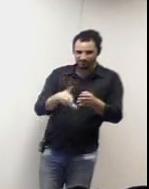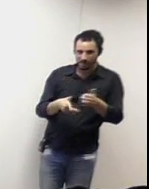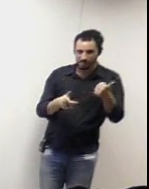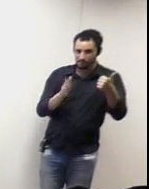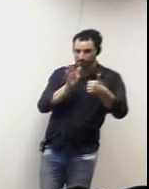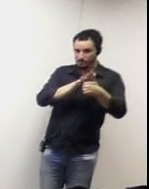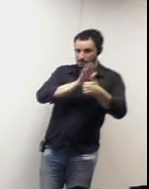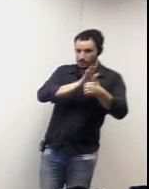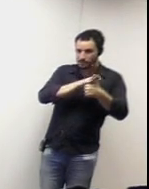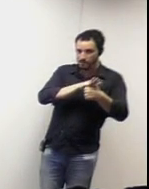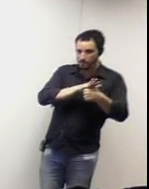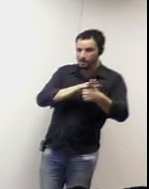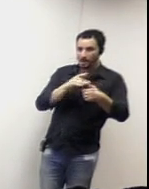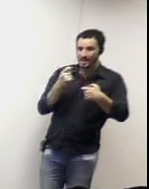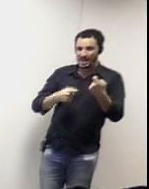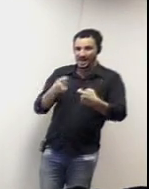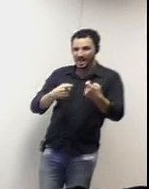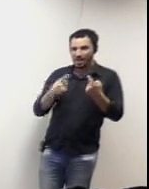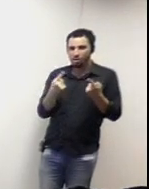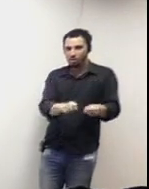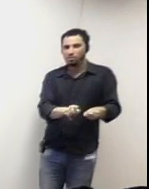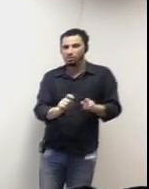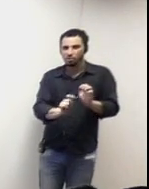the war on drugs.